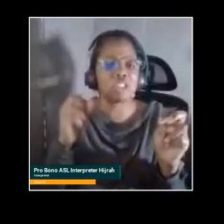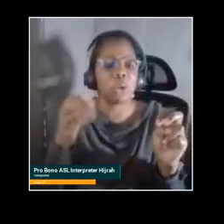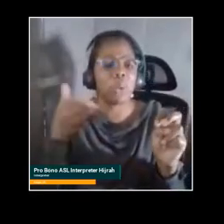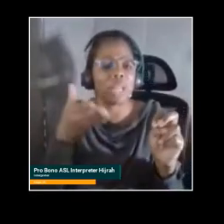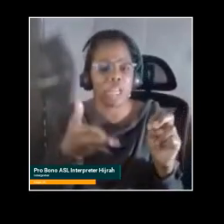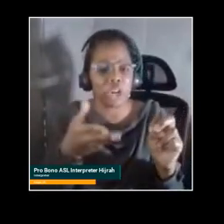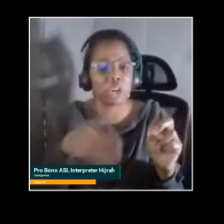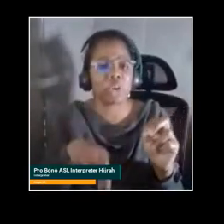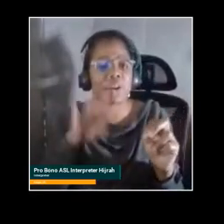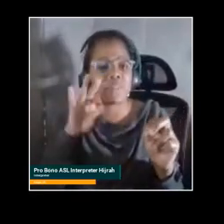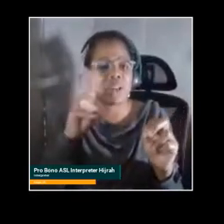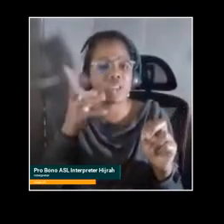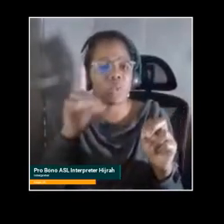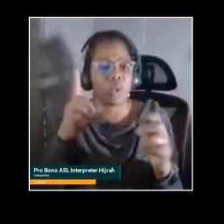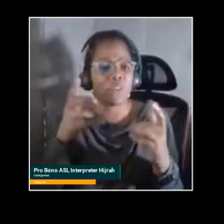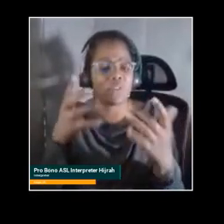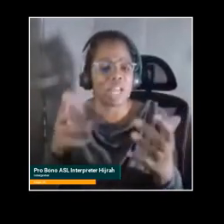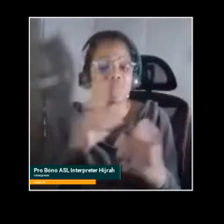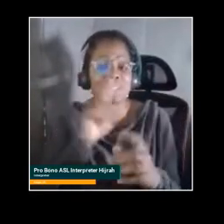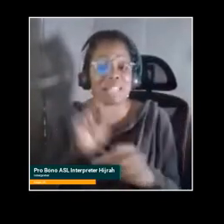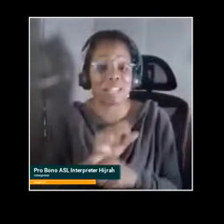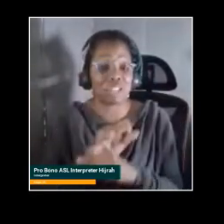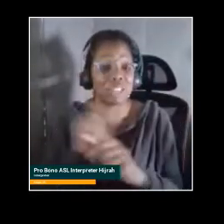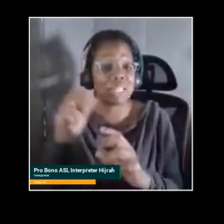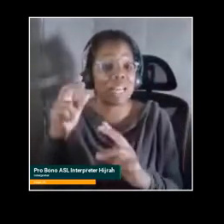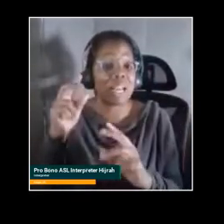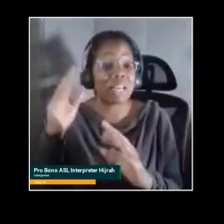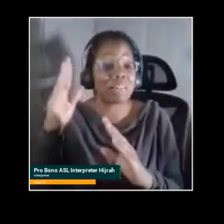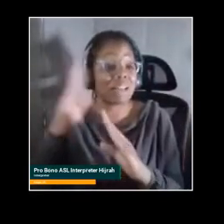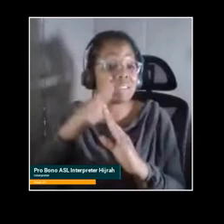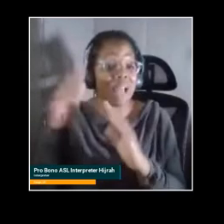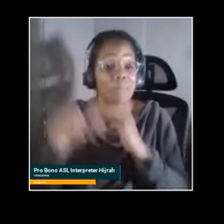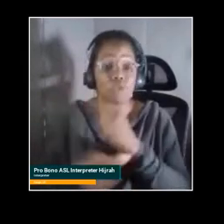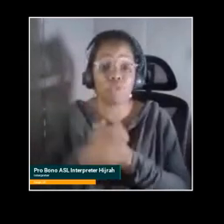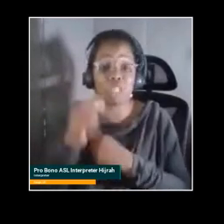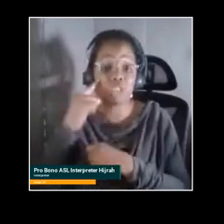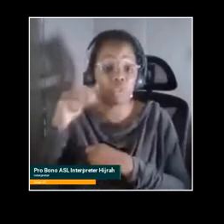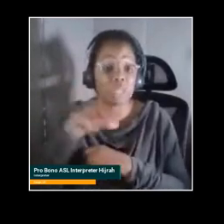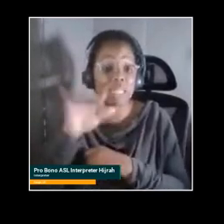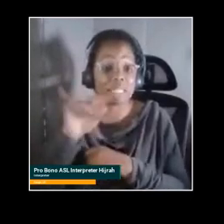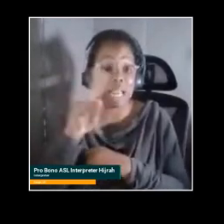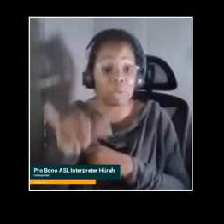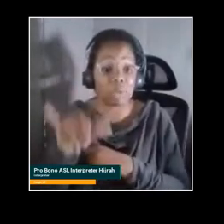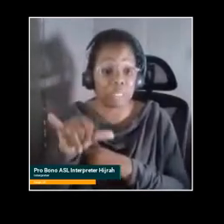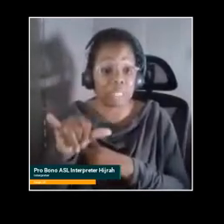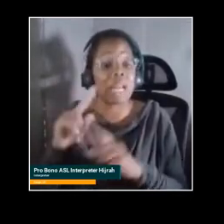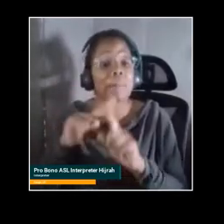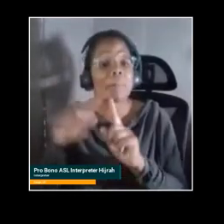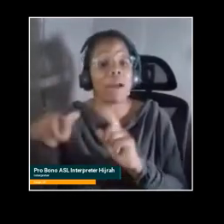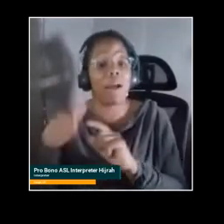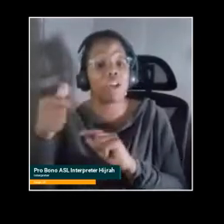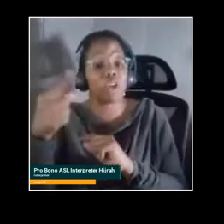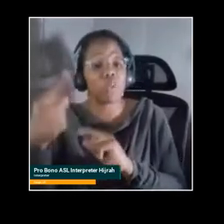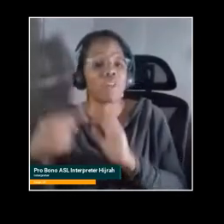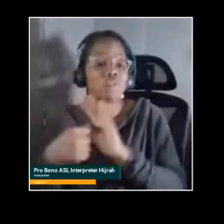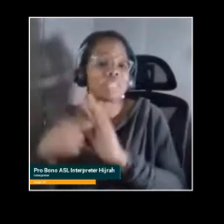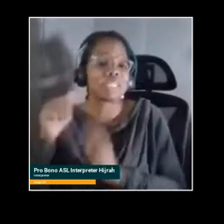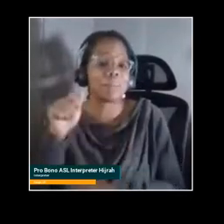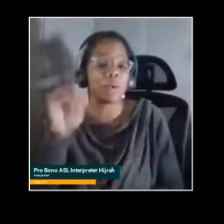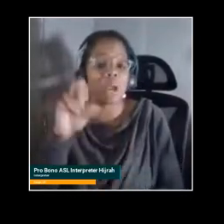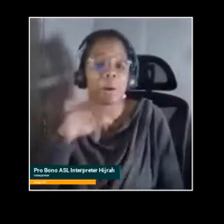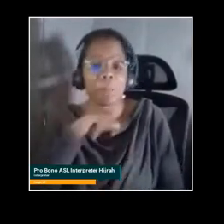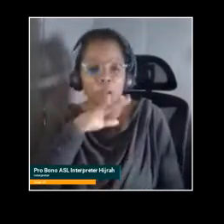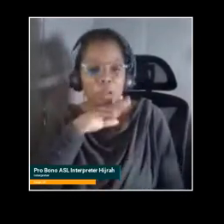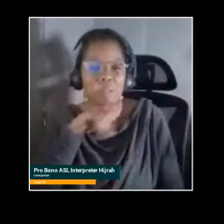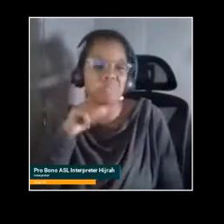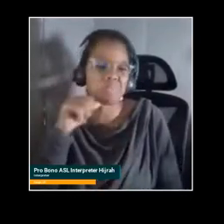can find the wildfire is actually the top one risk that this county needs to face. But some other ones, like air pollution, is not